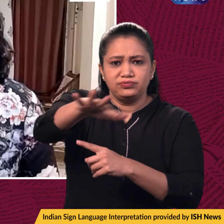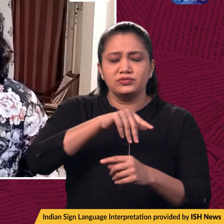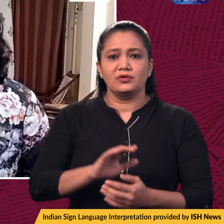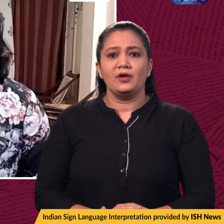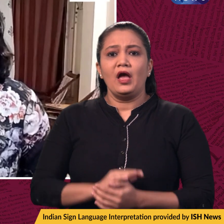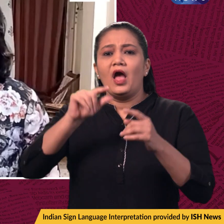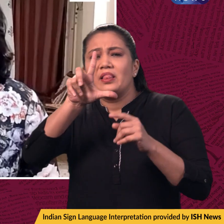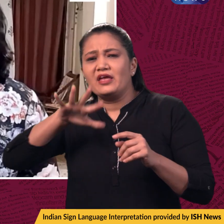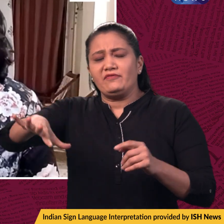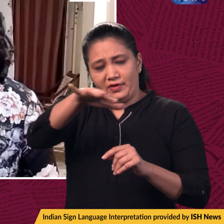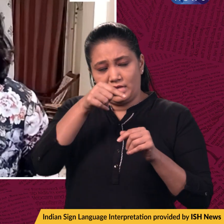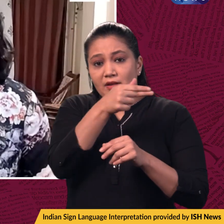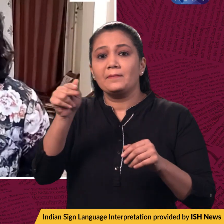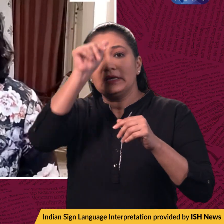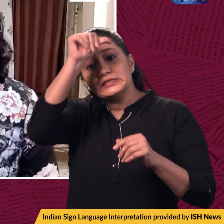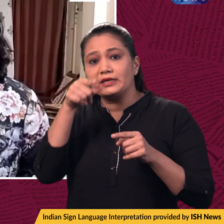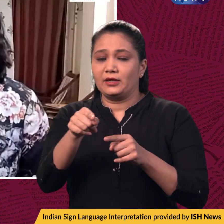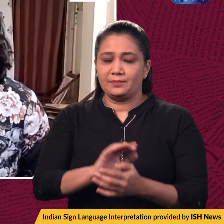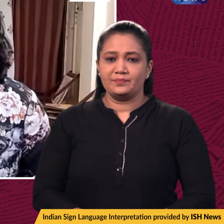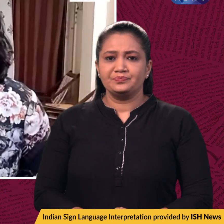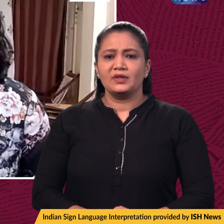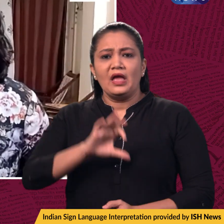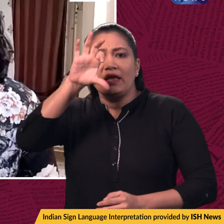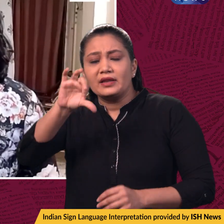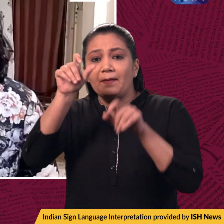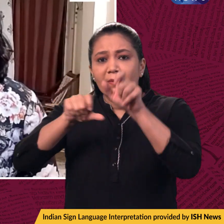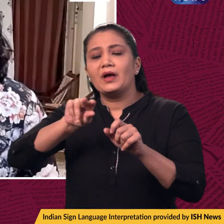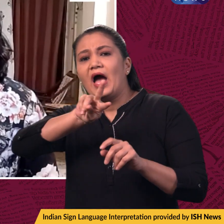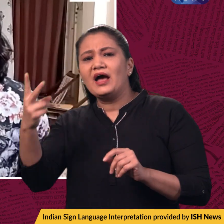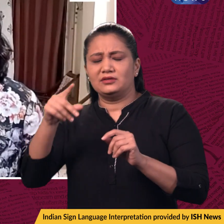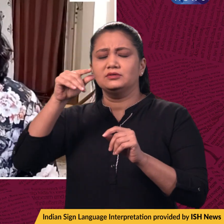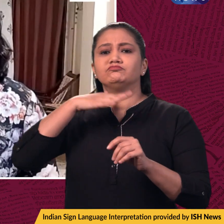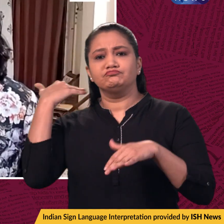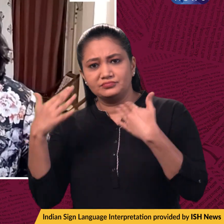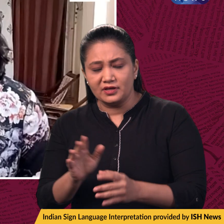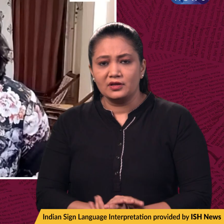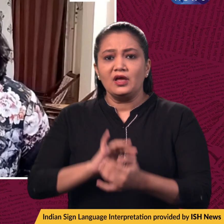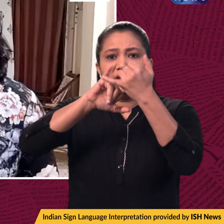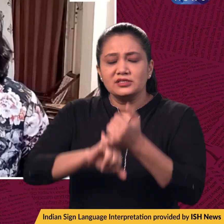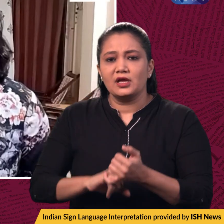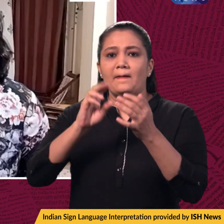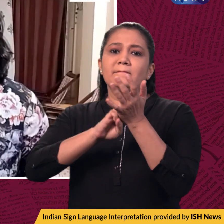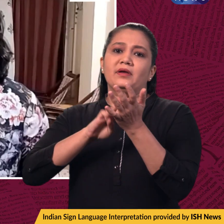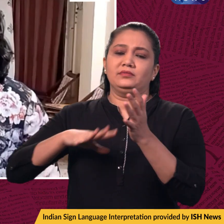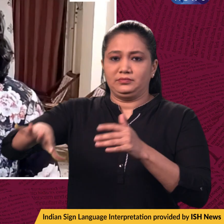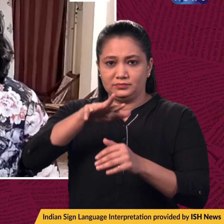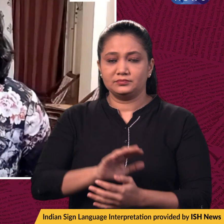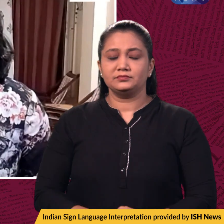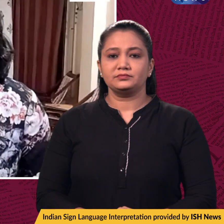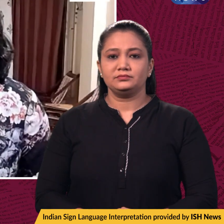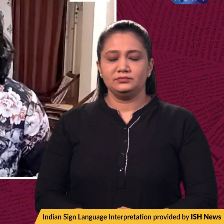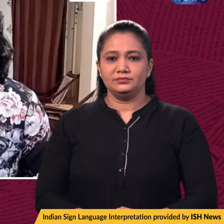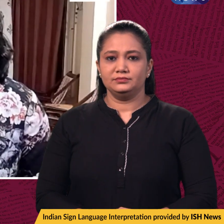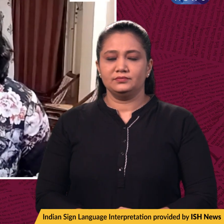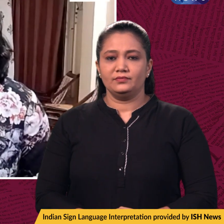western city of Lviv on Sunday. Another 9 people were also killed in a strike in the southern city of Mykolaiv.